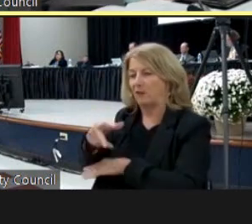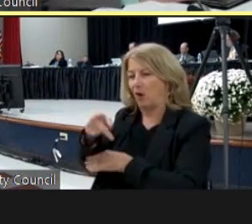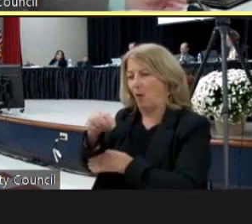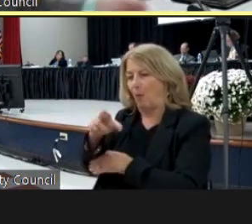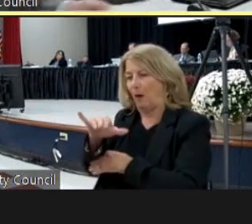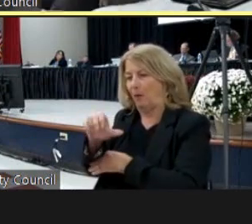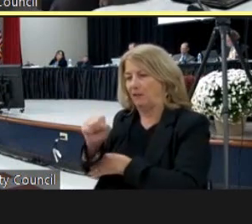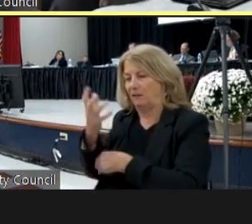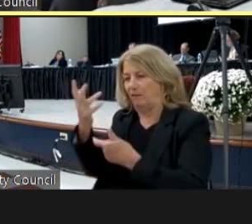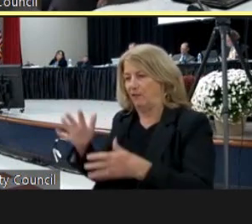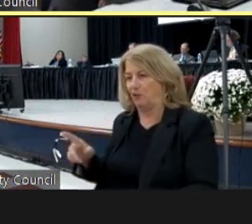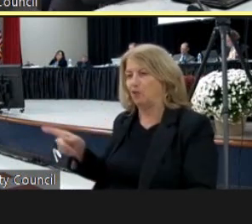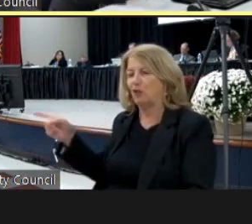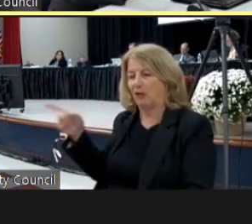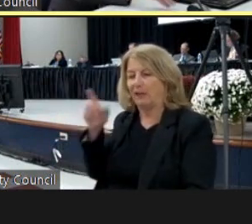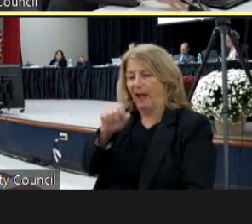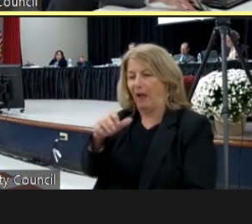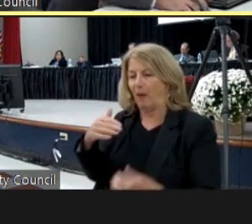there.